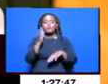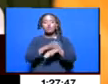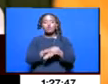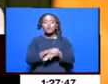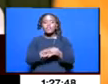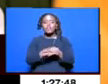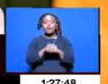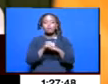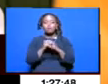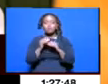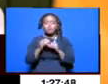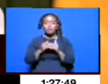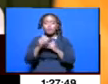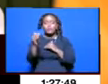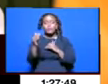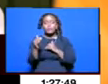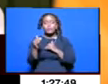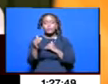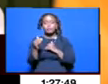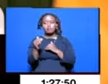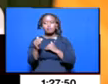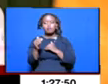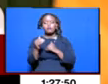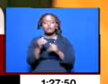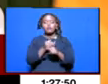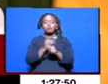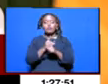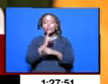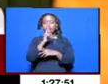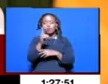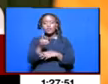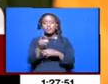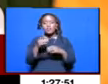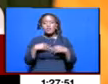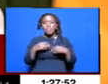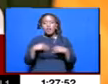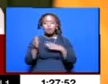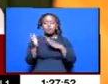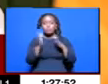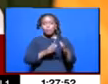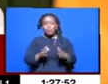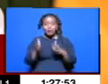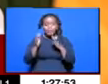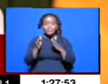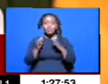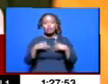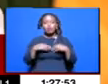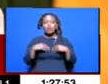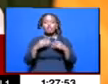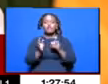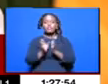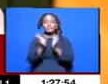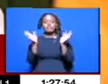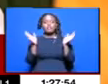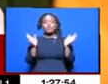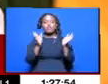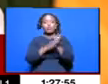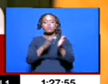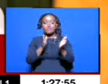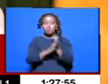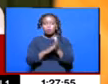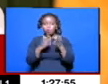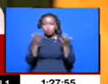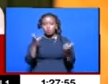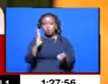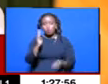stability and coherence as to be capable of being formulated into a general suggestion or bill